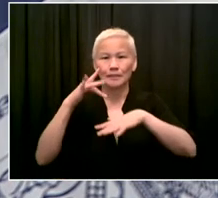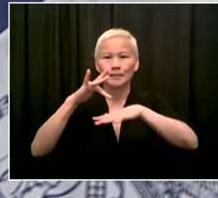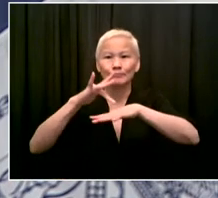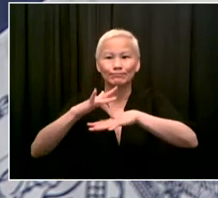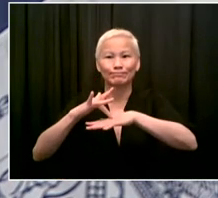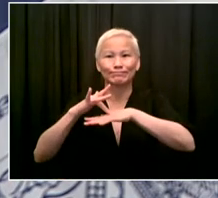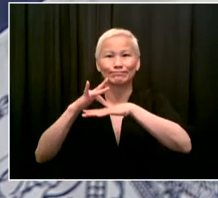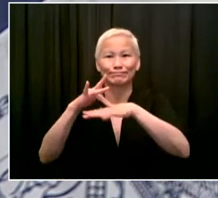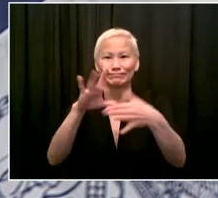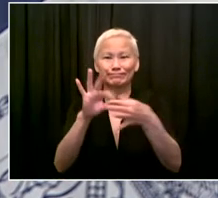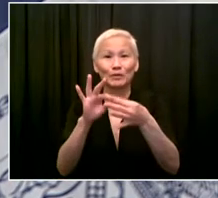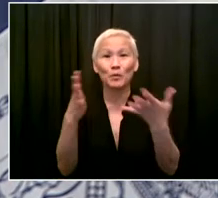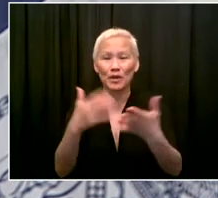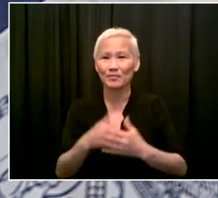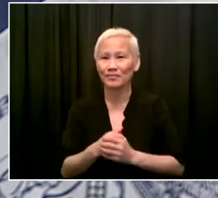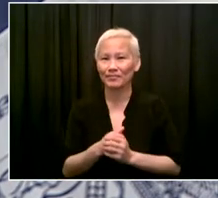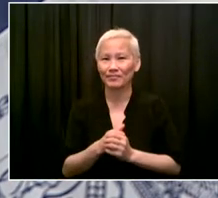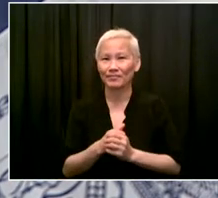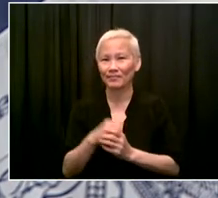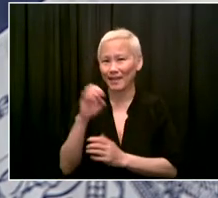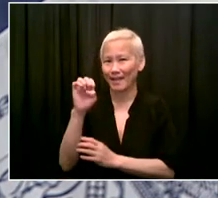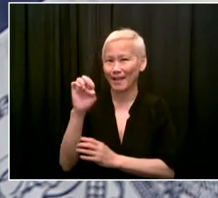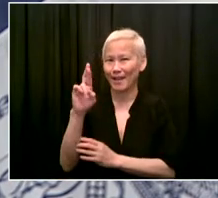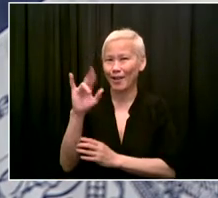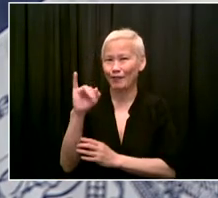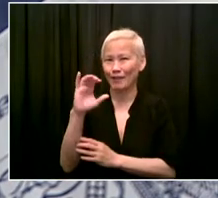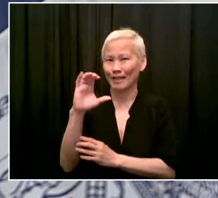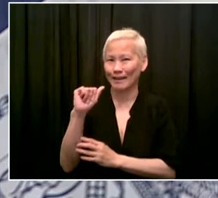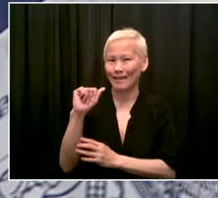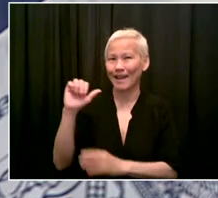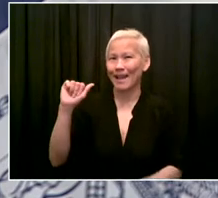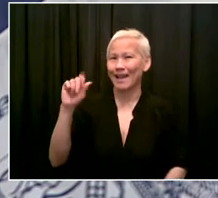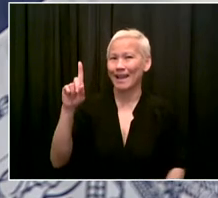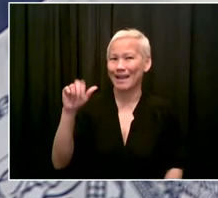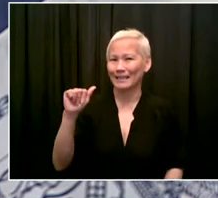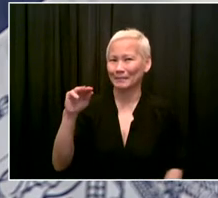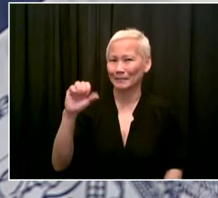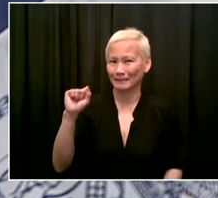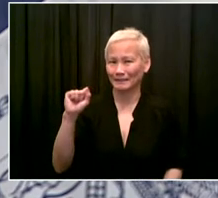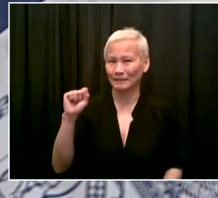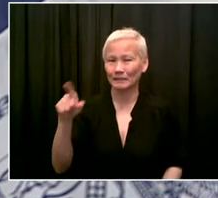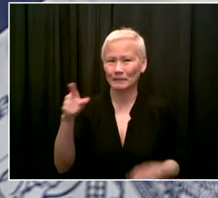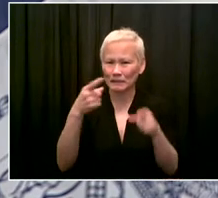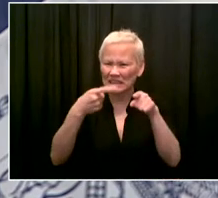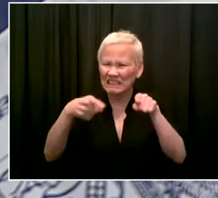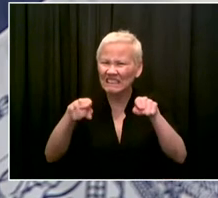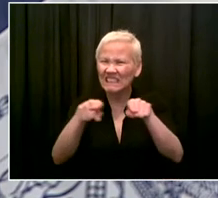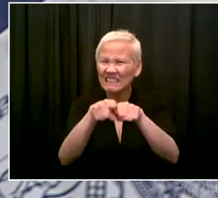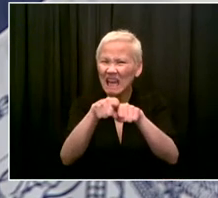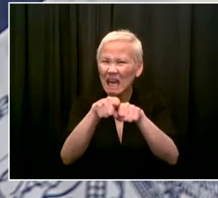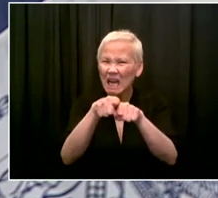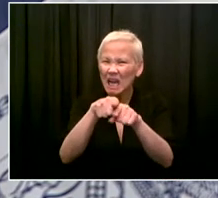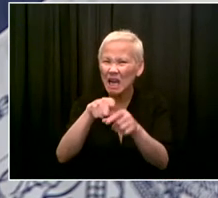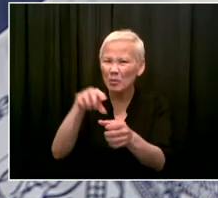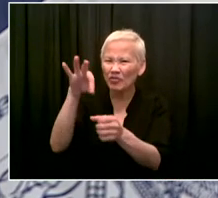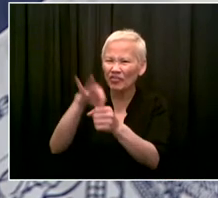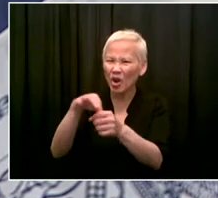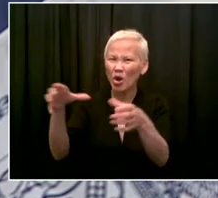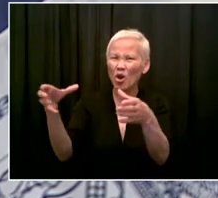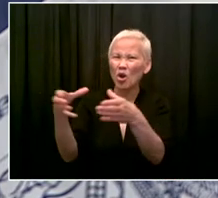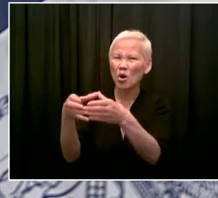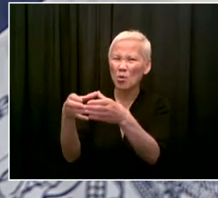reflected the same coalition that you did, because if there was one candidate who said that stop and frisk could be done correctly